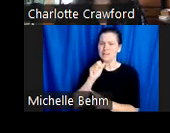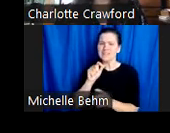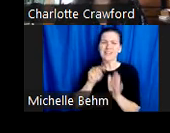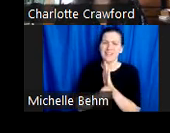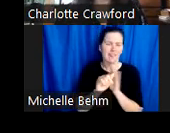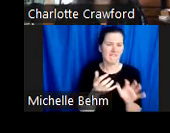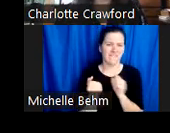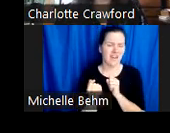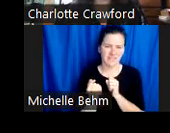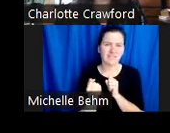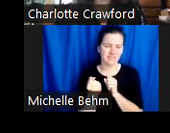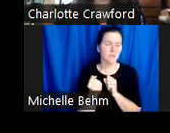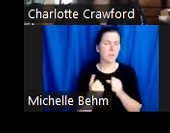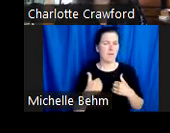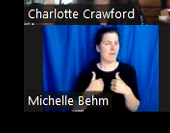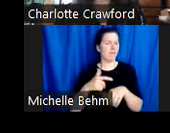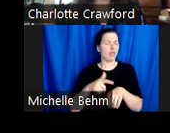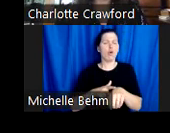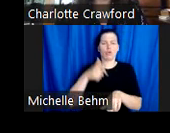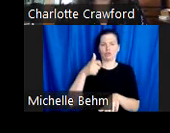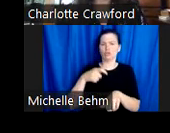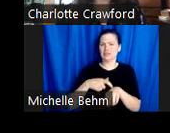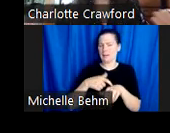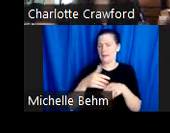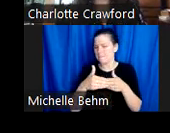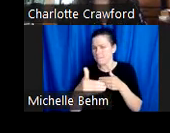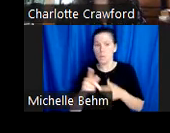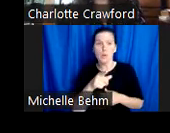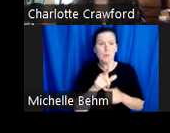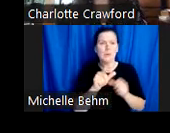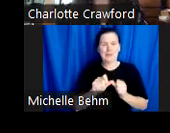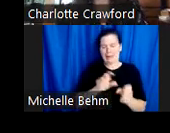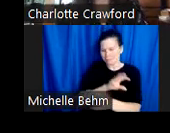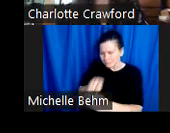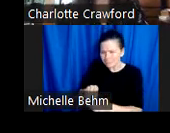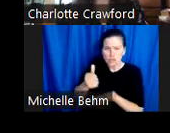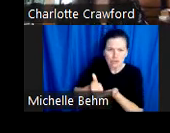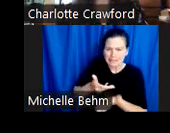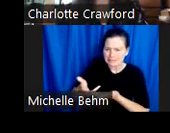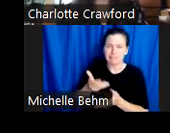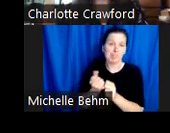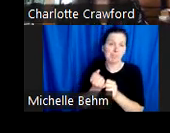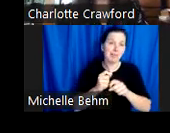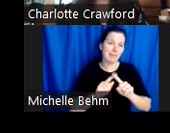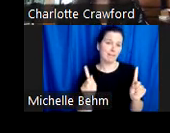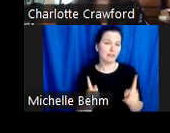So you got a longer period of time where you can make a difference in treating them.